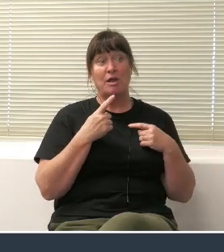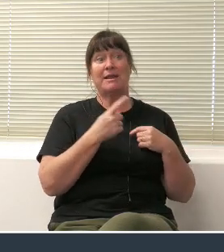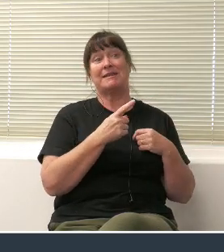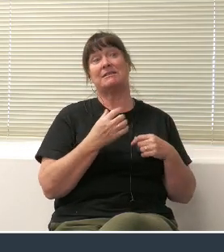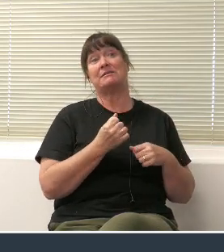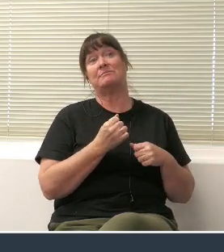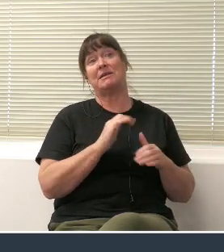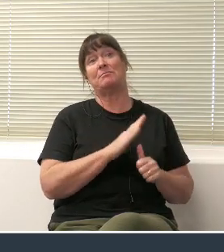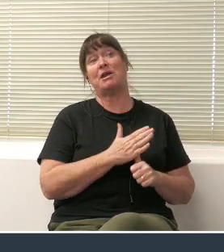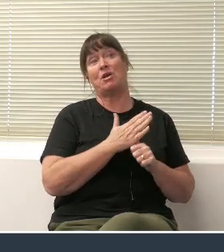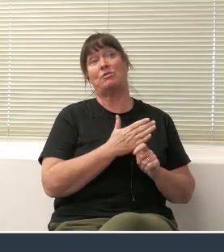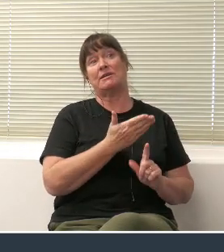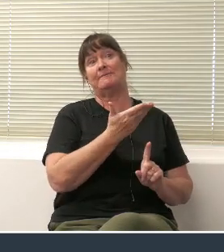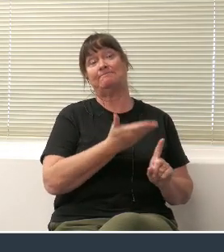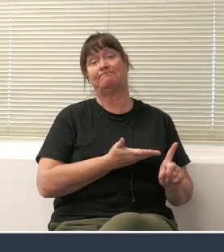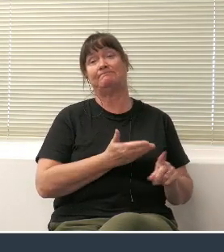priority role.